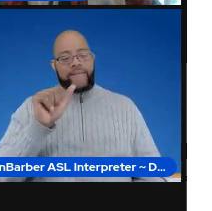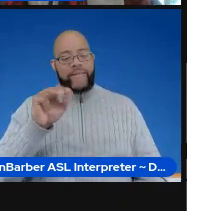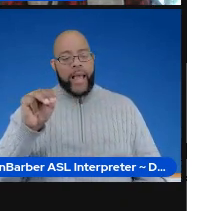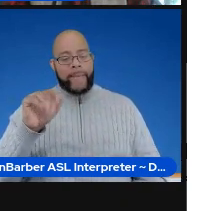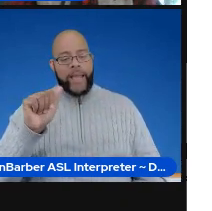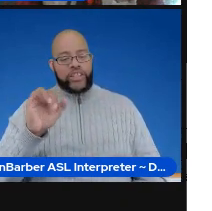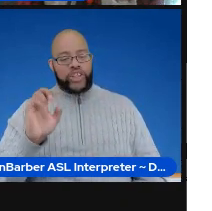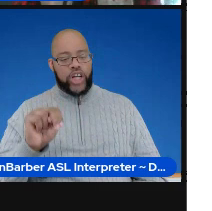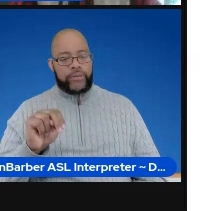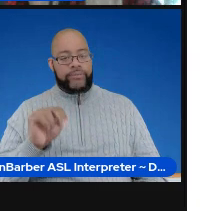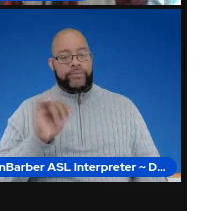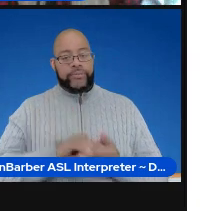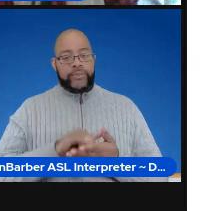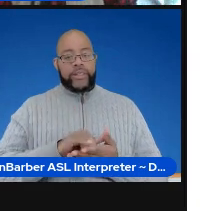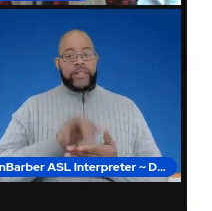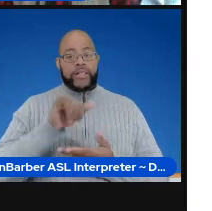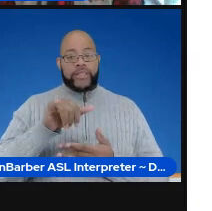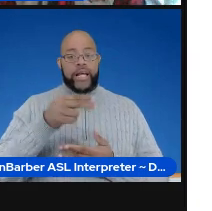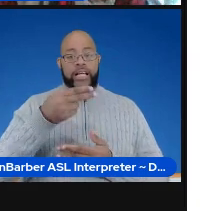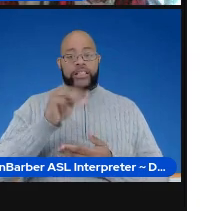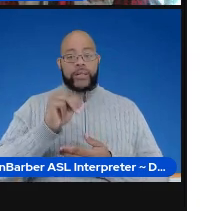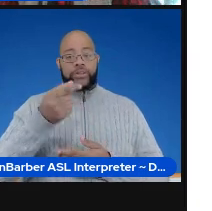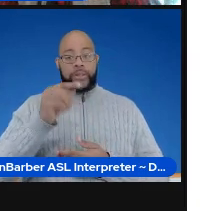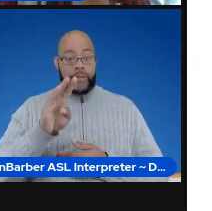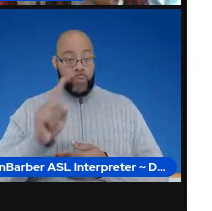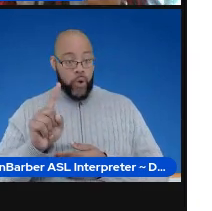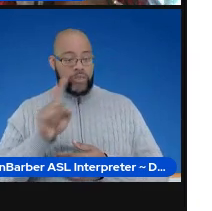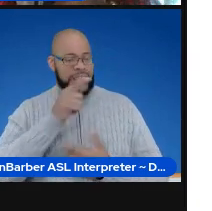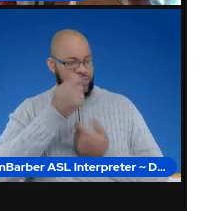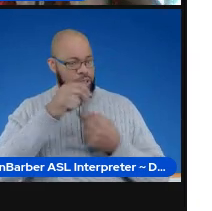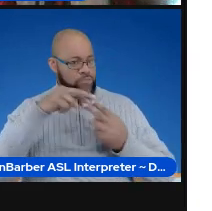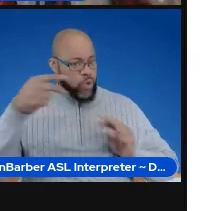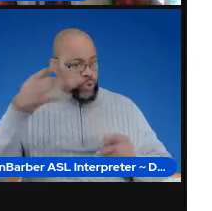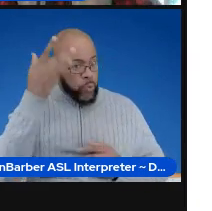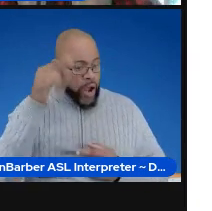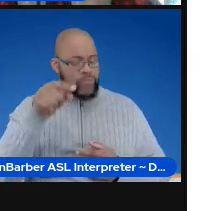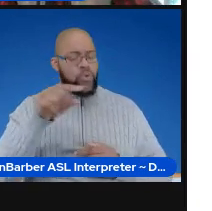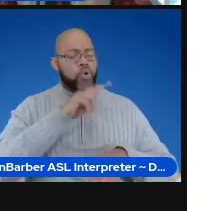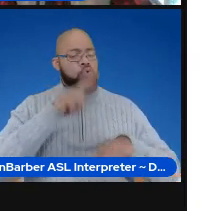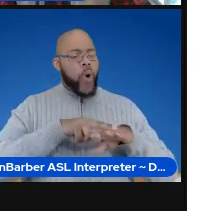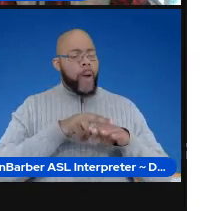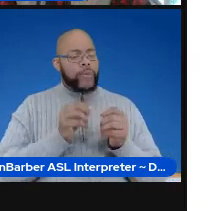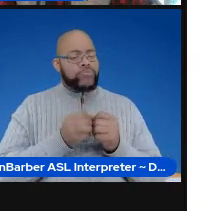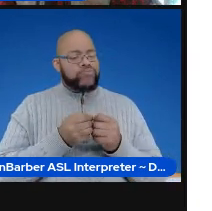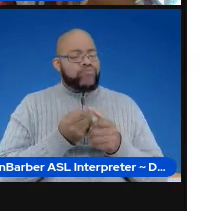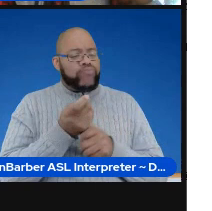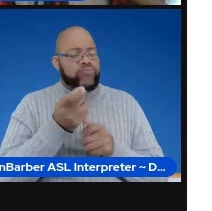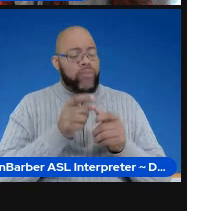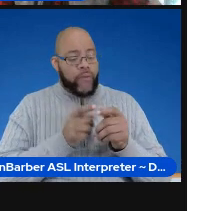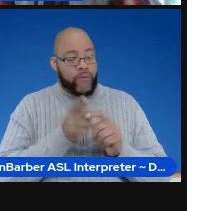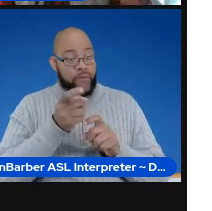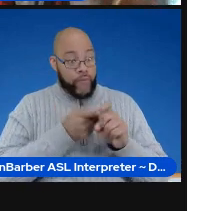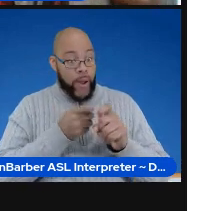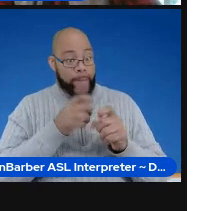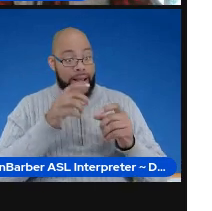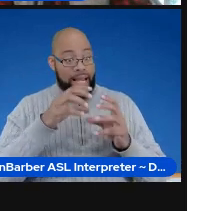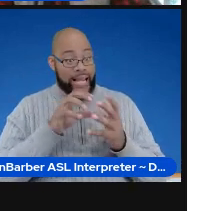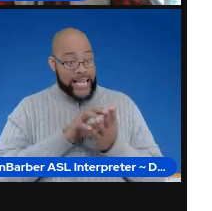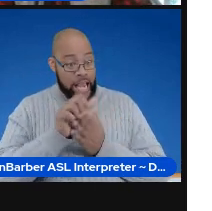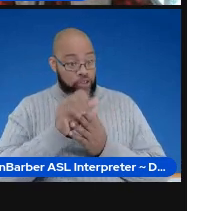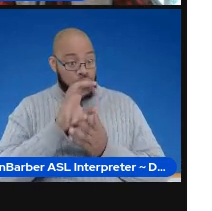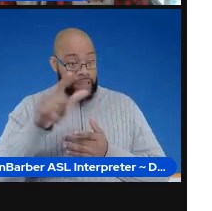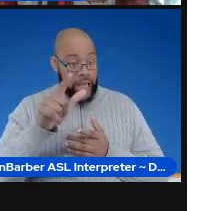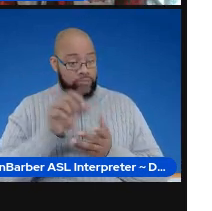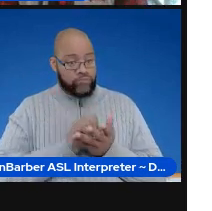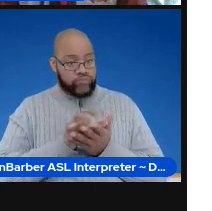Now, HMGB1 is actually a pretty interesting protein because it's normally secreted from cancer cells and leads to the recruitment of